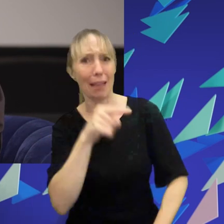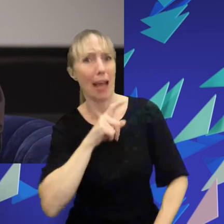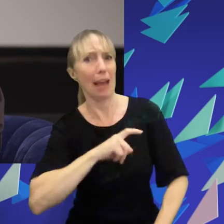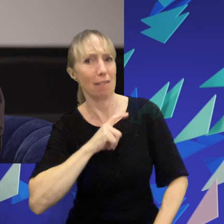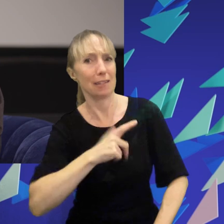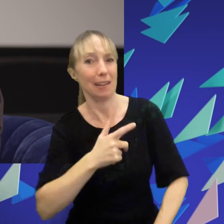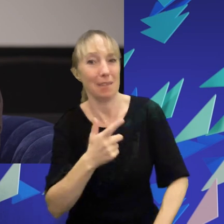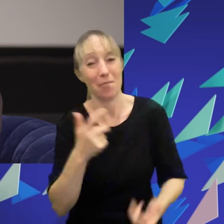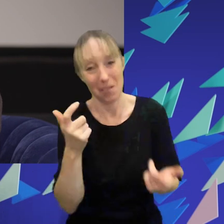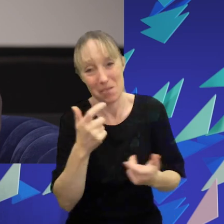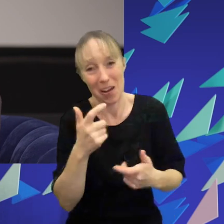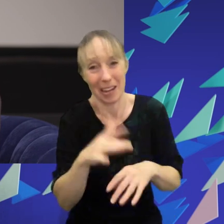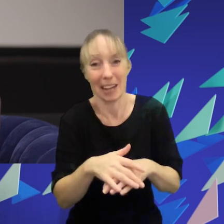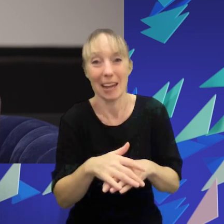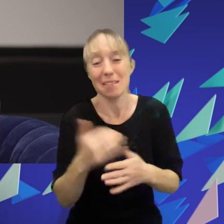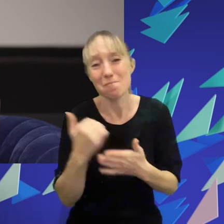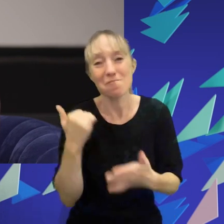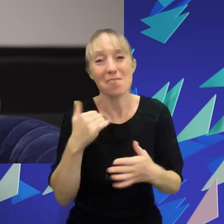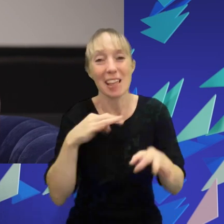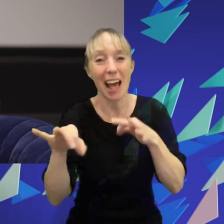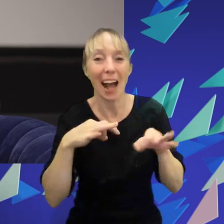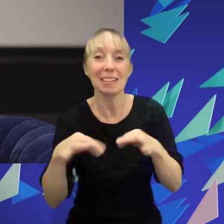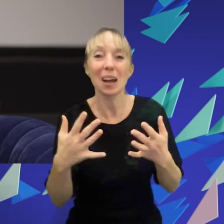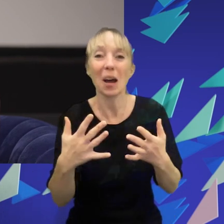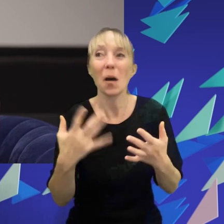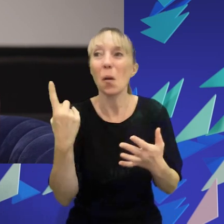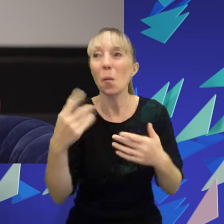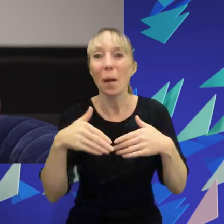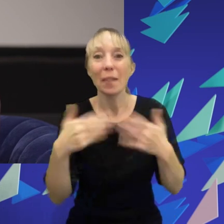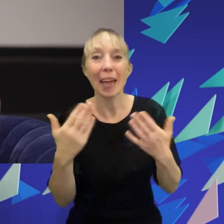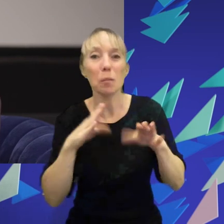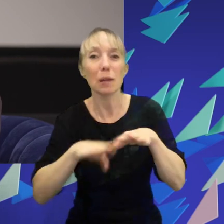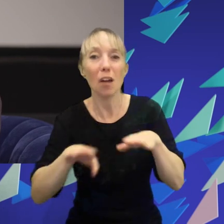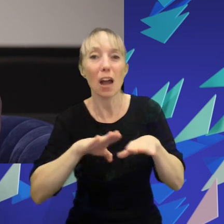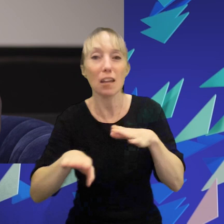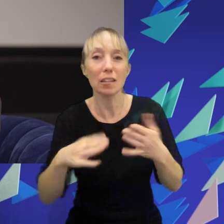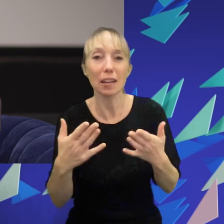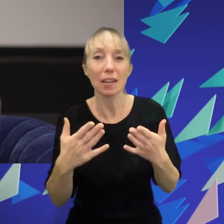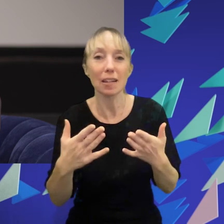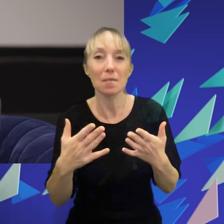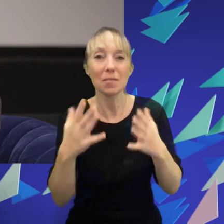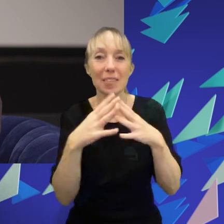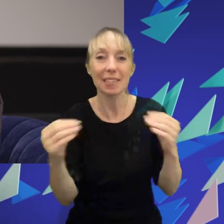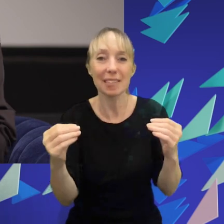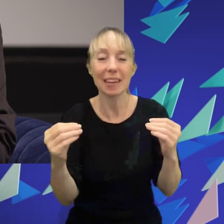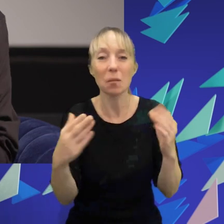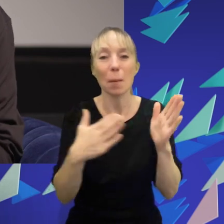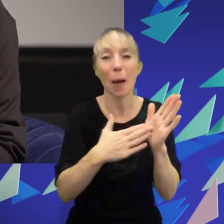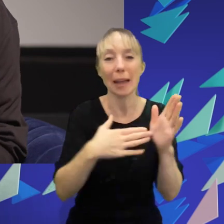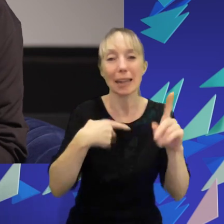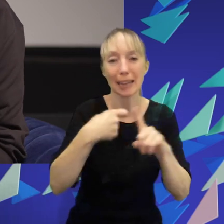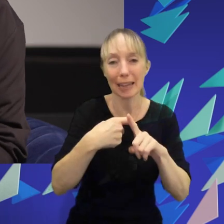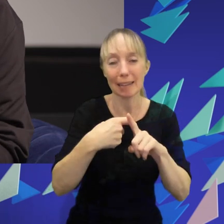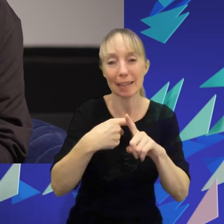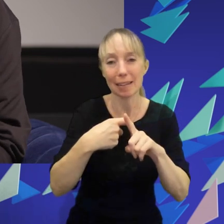way. He's a brilliant actor and very funny. So one day we were rehearsing this scene where Michael